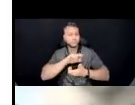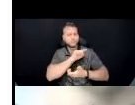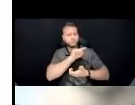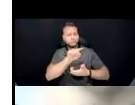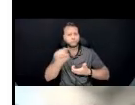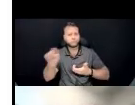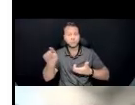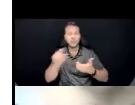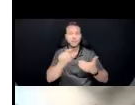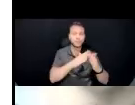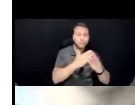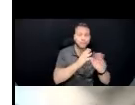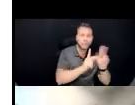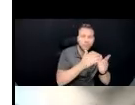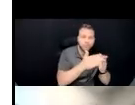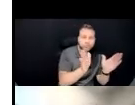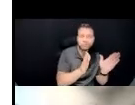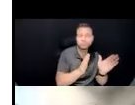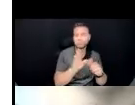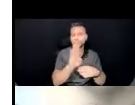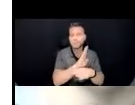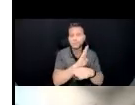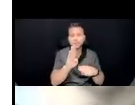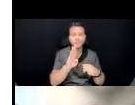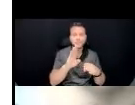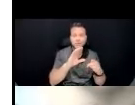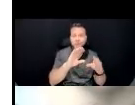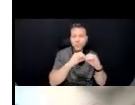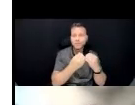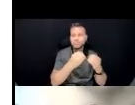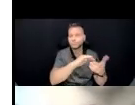both community partners and DPH partners.